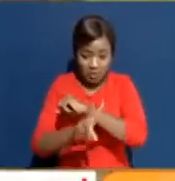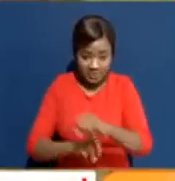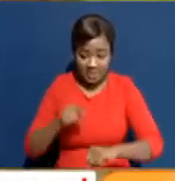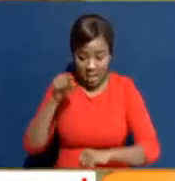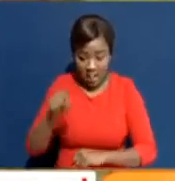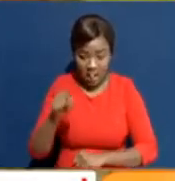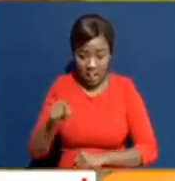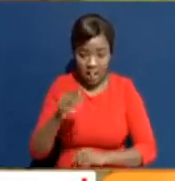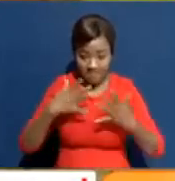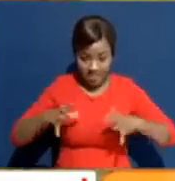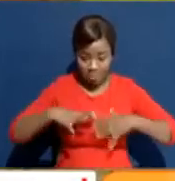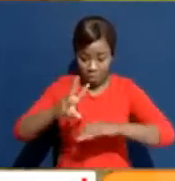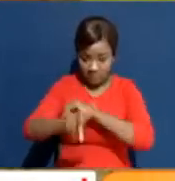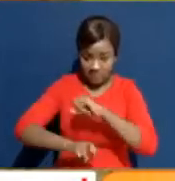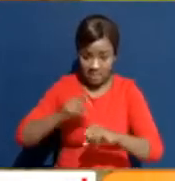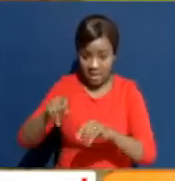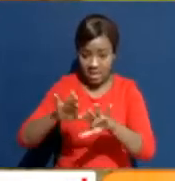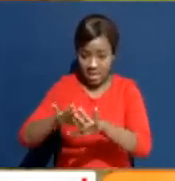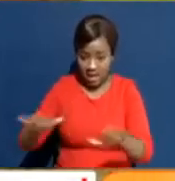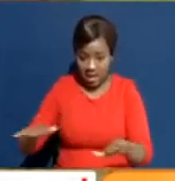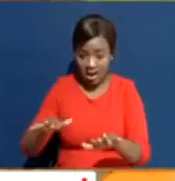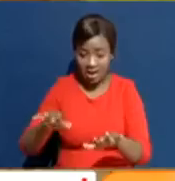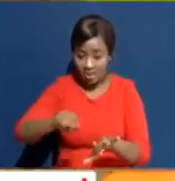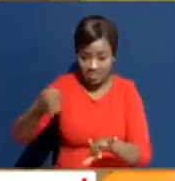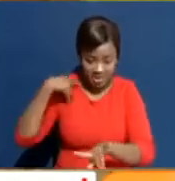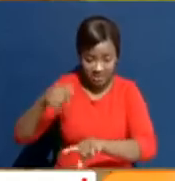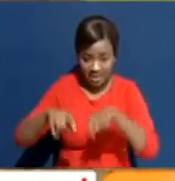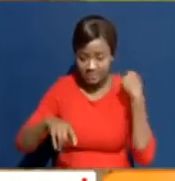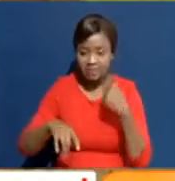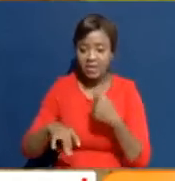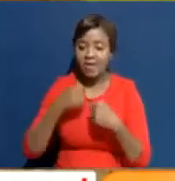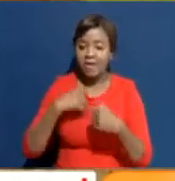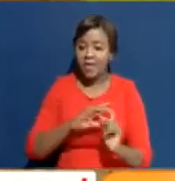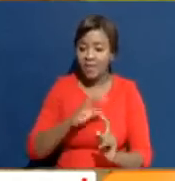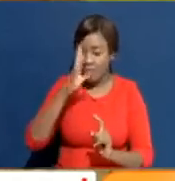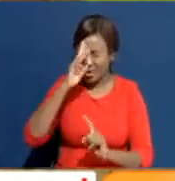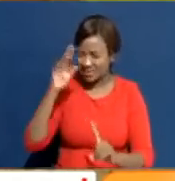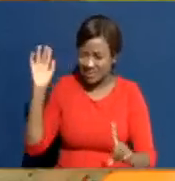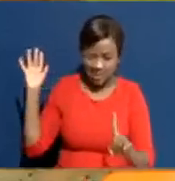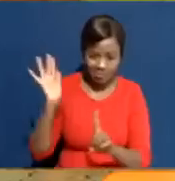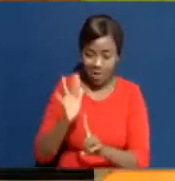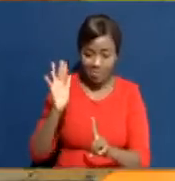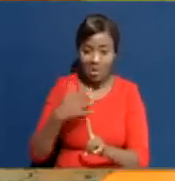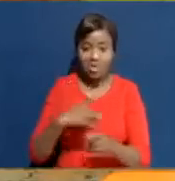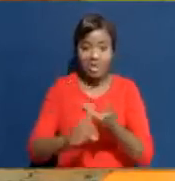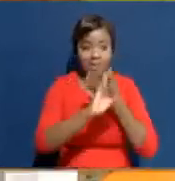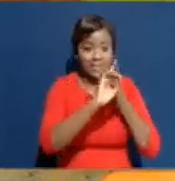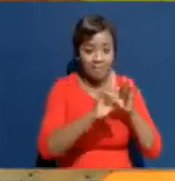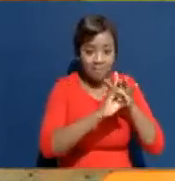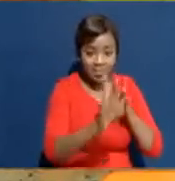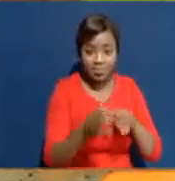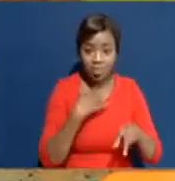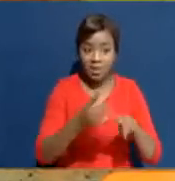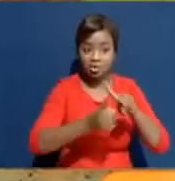walifumaniwa na walinzi wa Ekattera. Walivofumaniwa, walianza kutoroka. Na hali ya kutoroka ikabidi wavuke